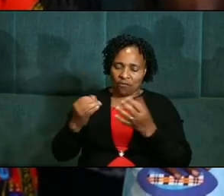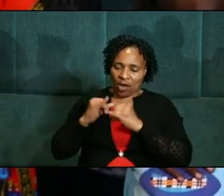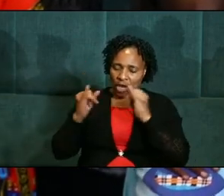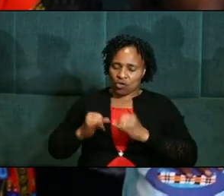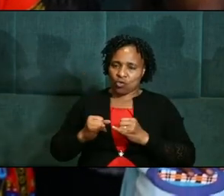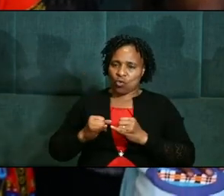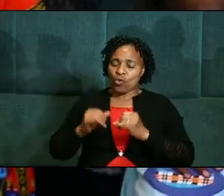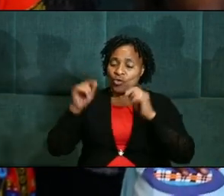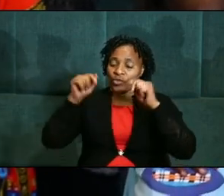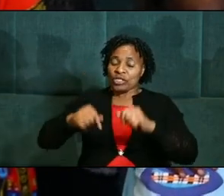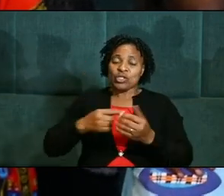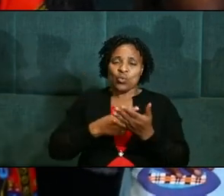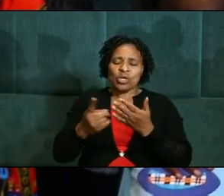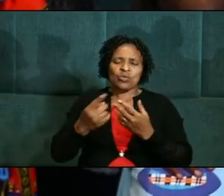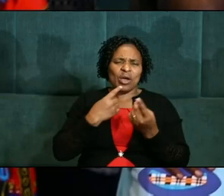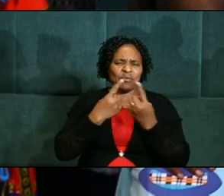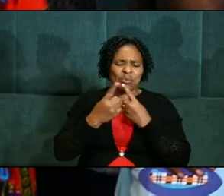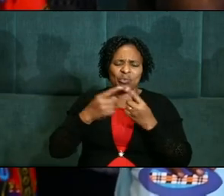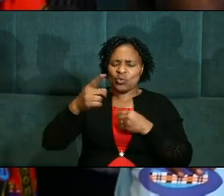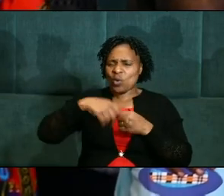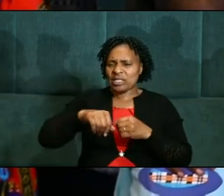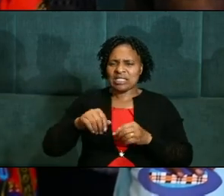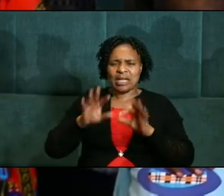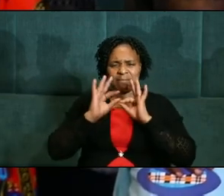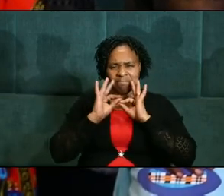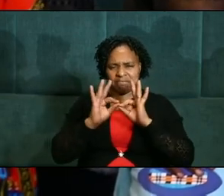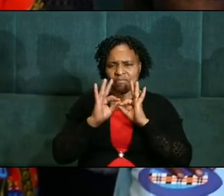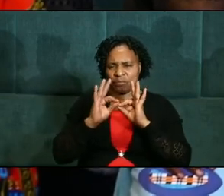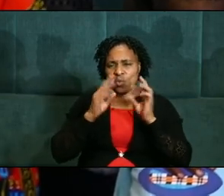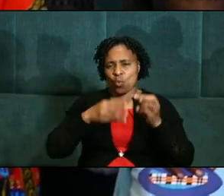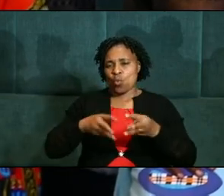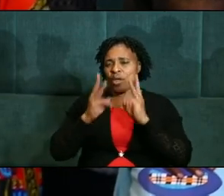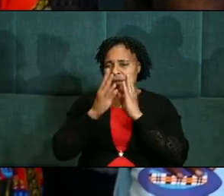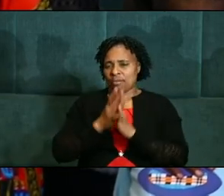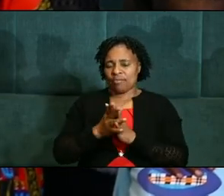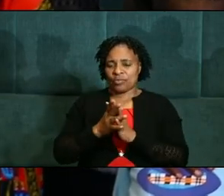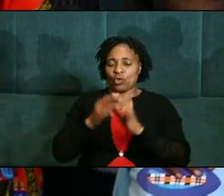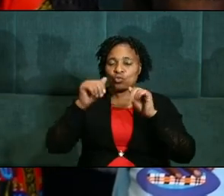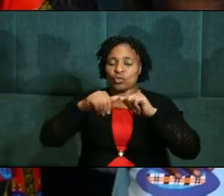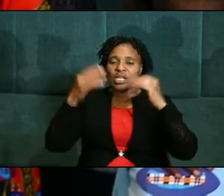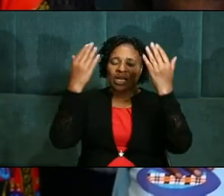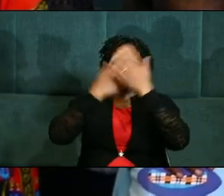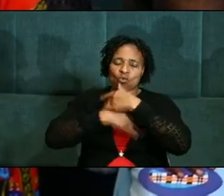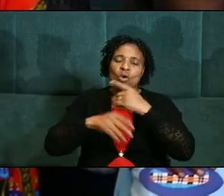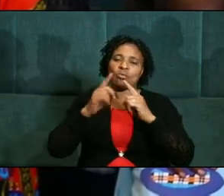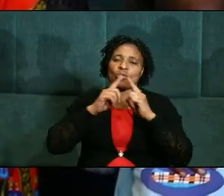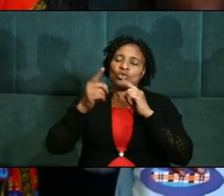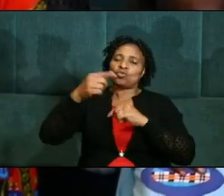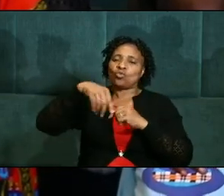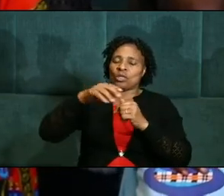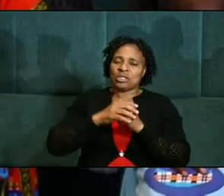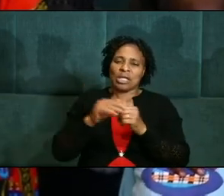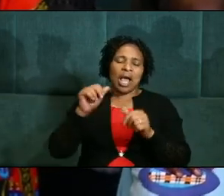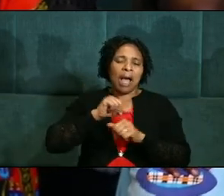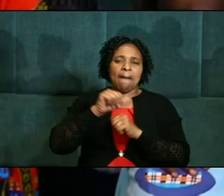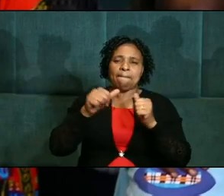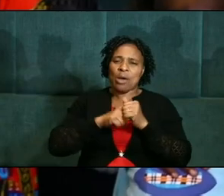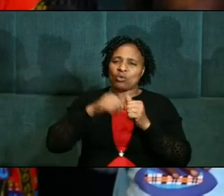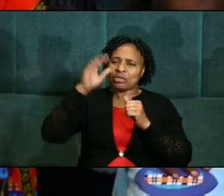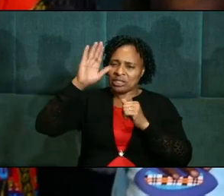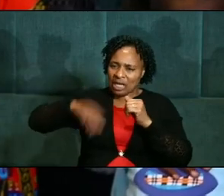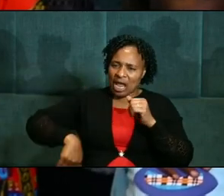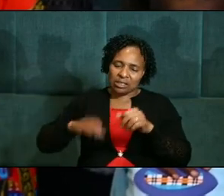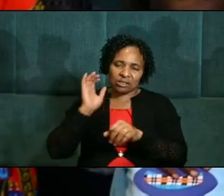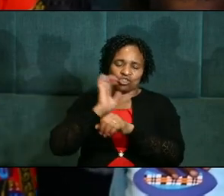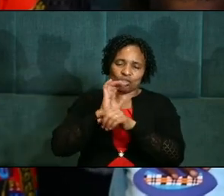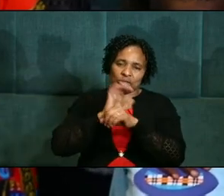spoken to us in a very distinct manner. Tonight, you have spoken to us about the last